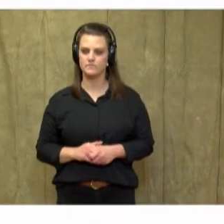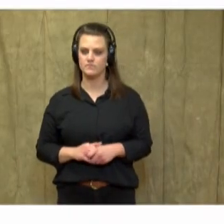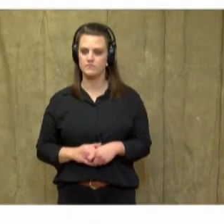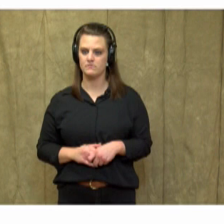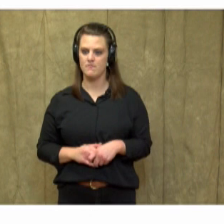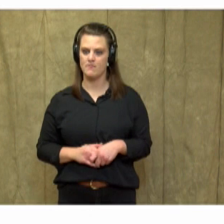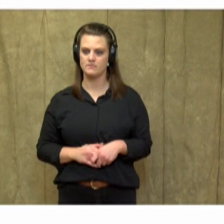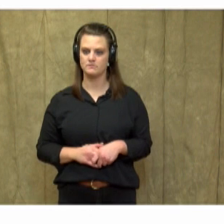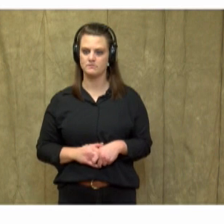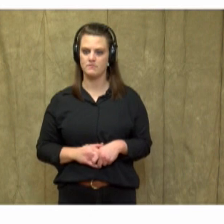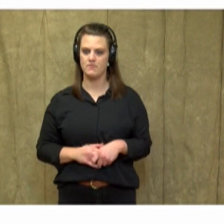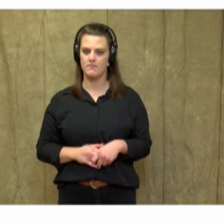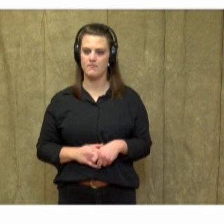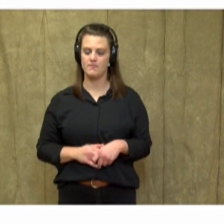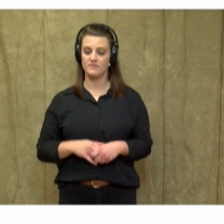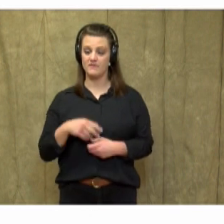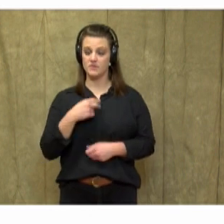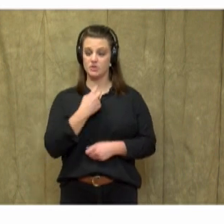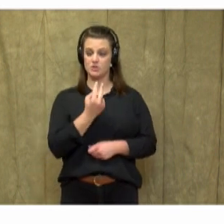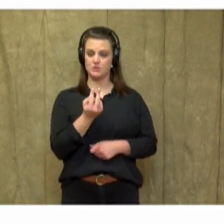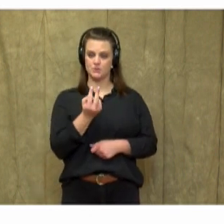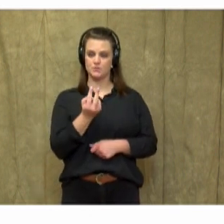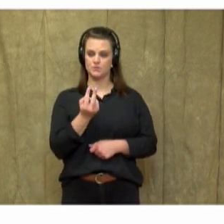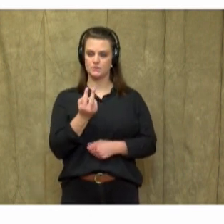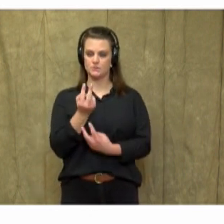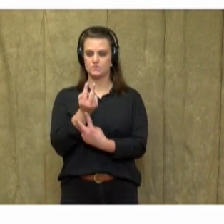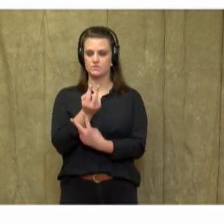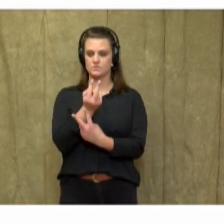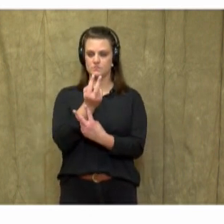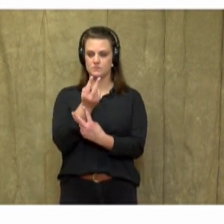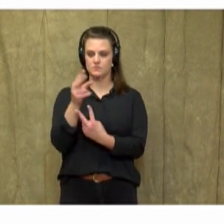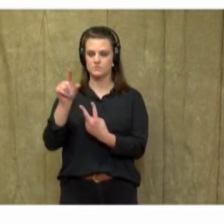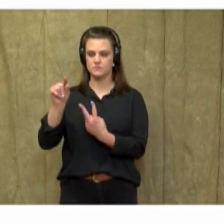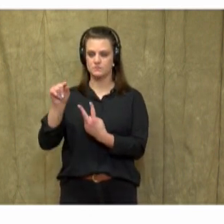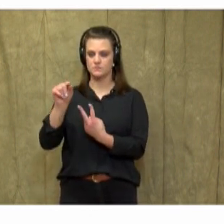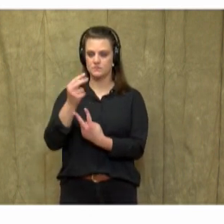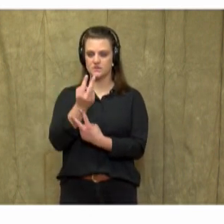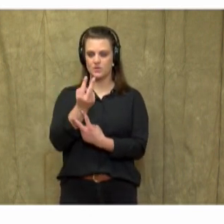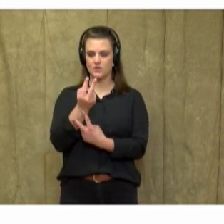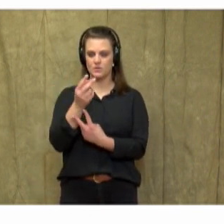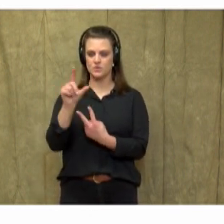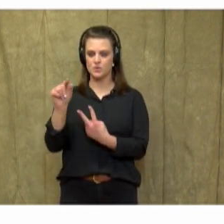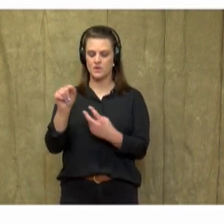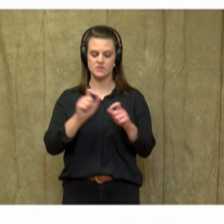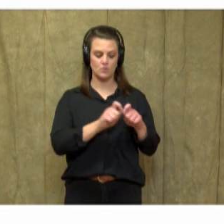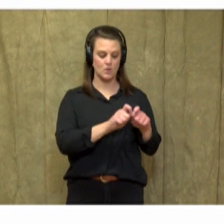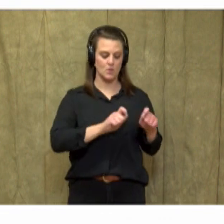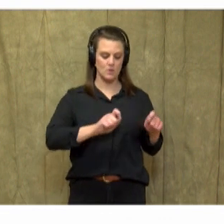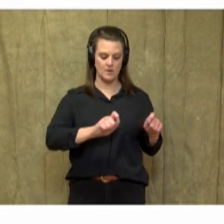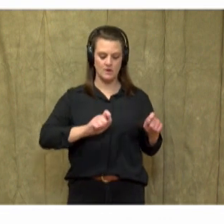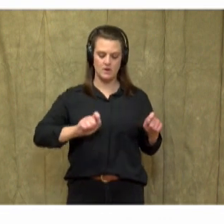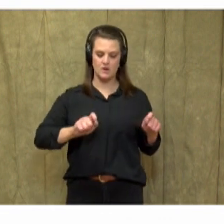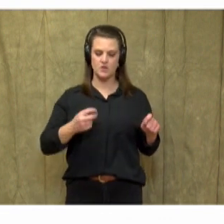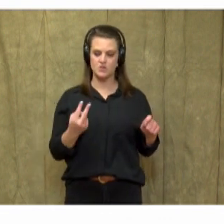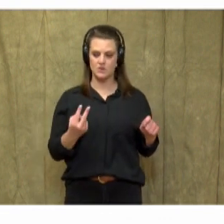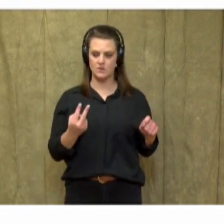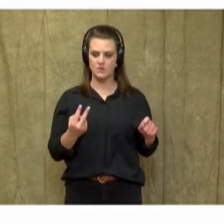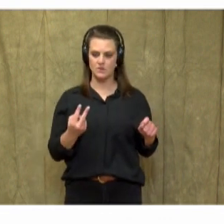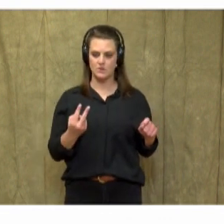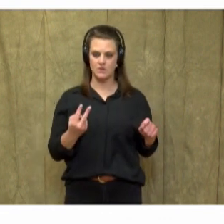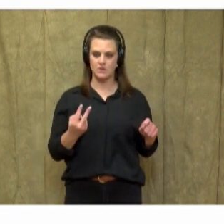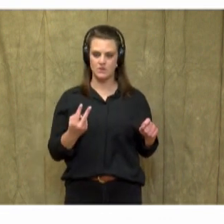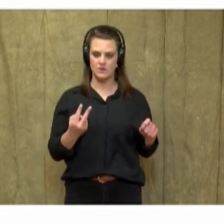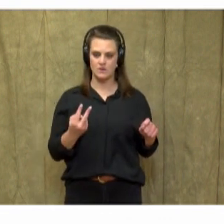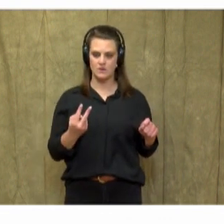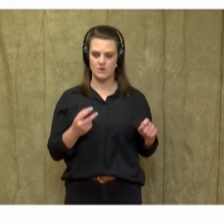Okay, if I have 2 packages, 20 cards. Over 2 up now